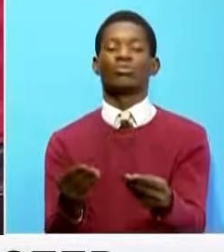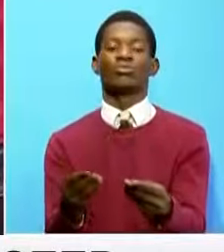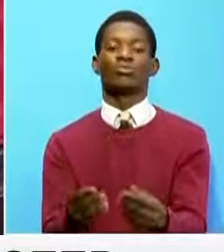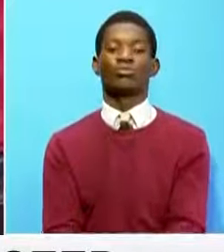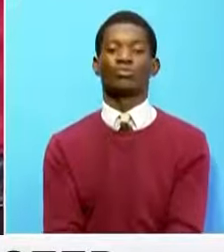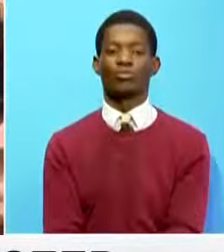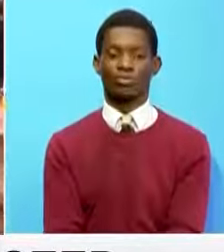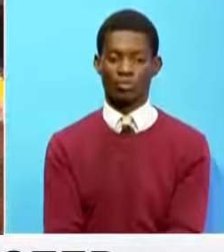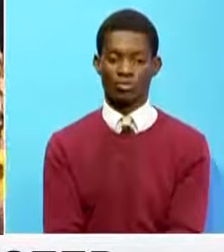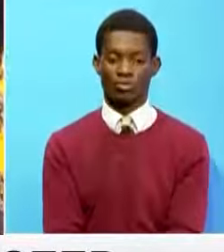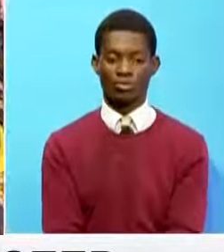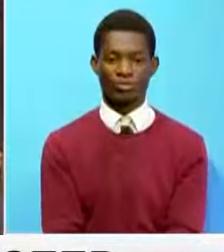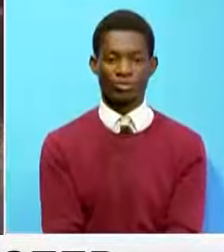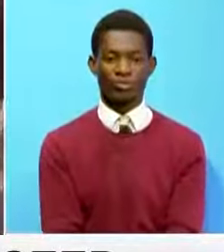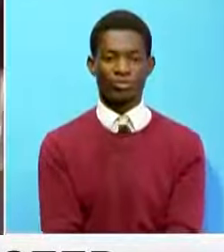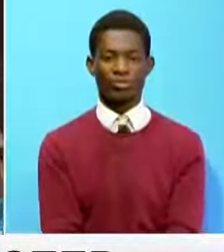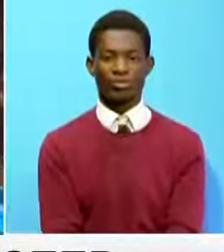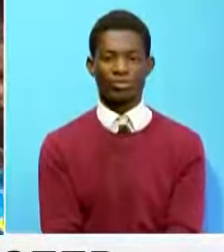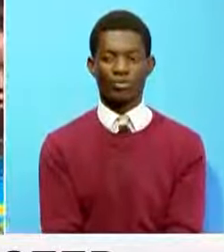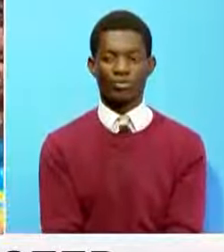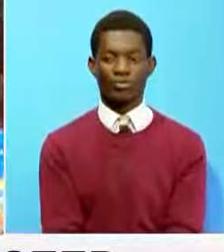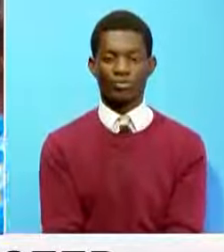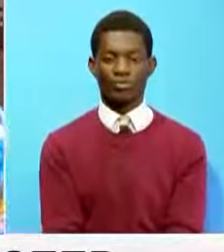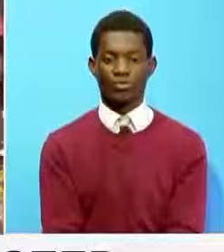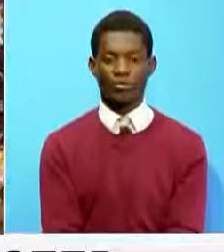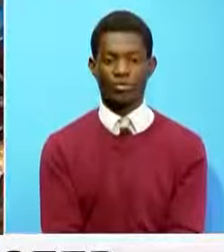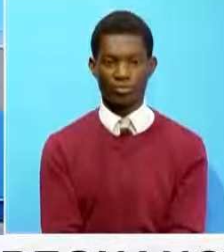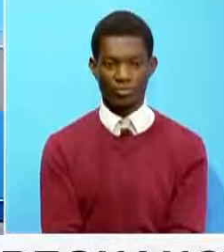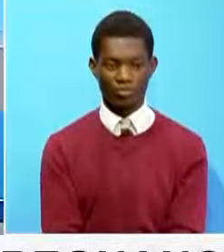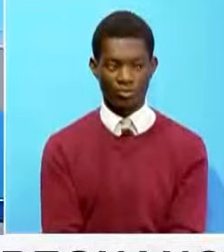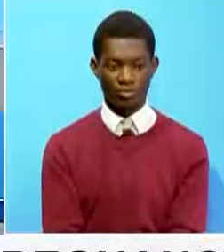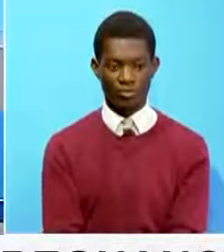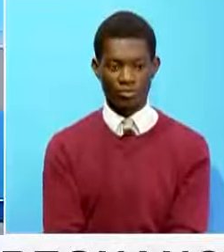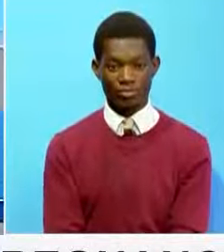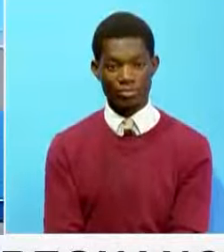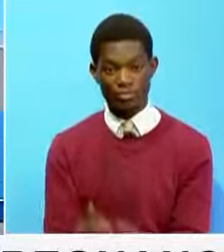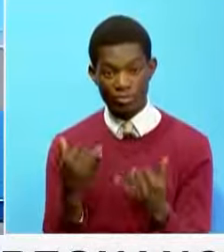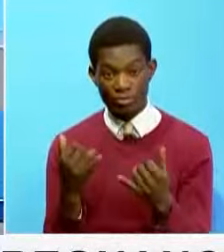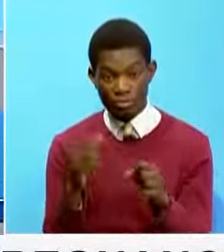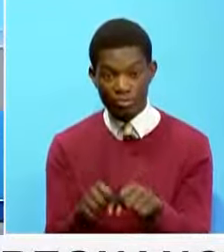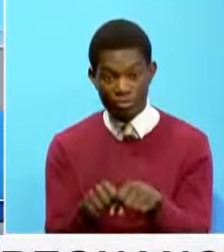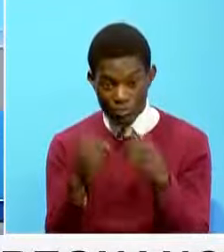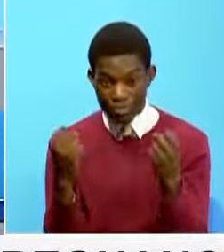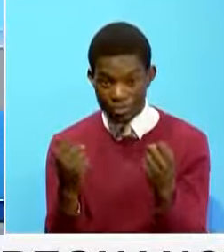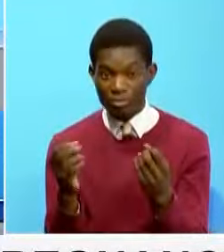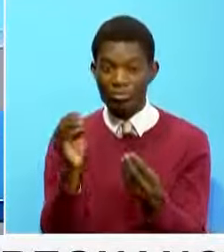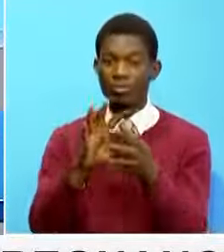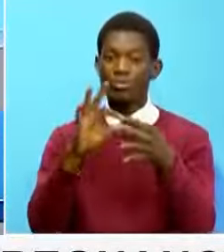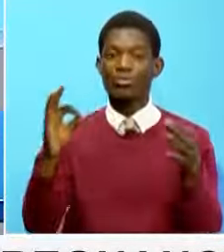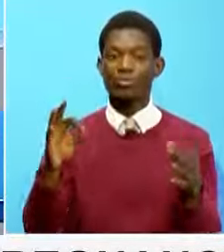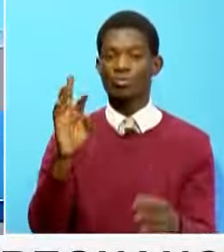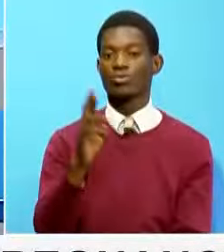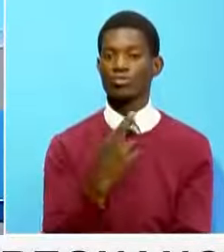Chipata. Pato Dimbani, Zanis News, in Chipata District. We take another break. More stories when we